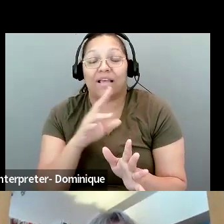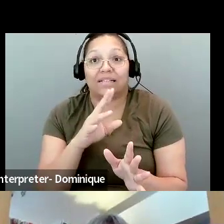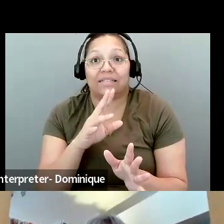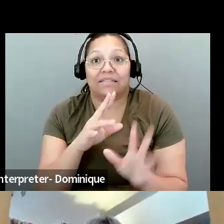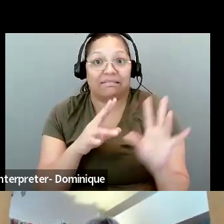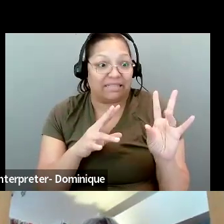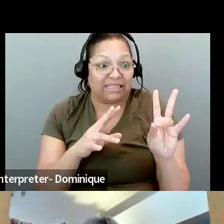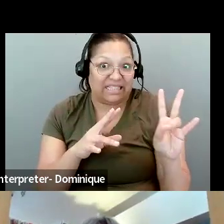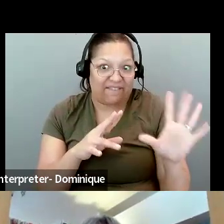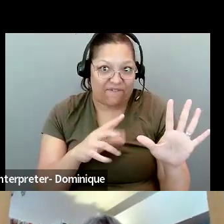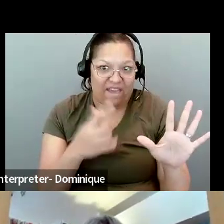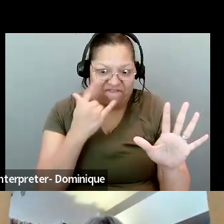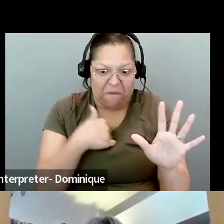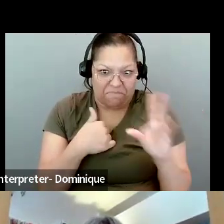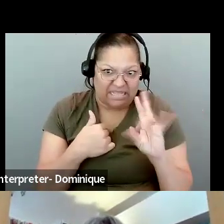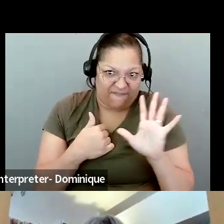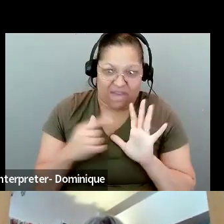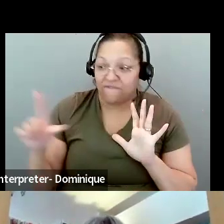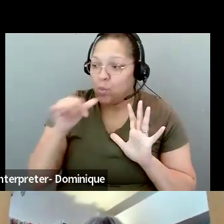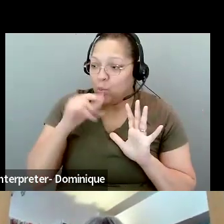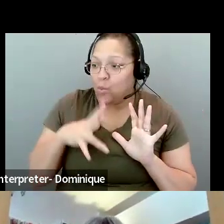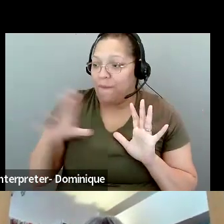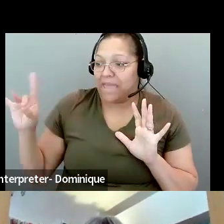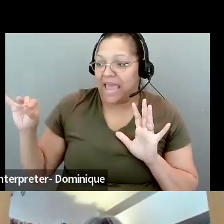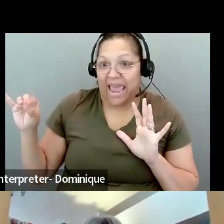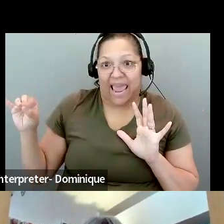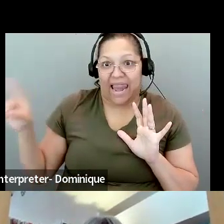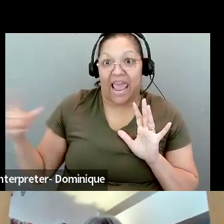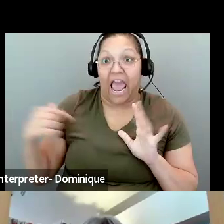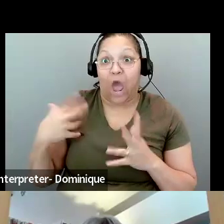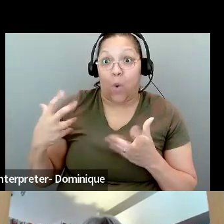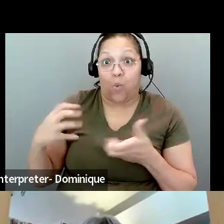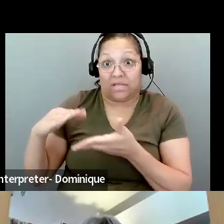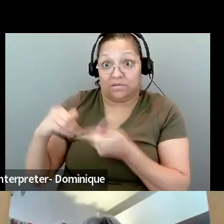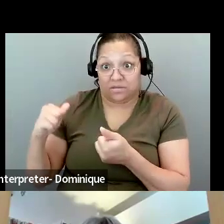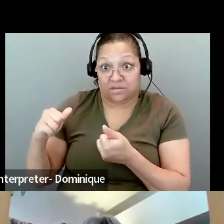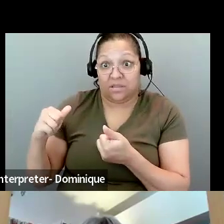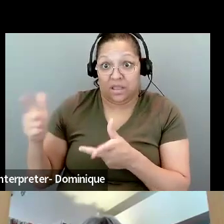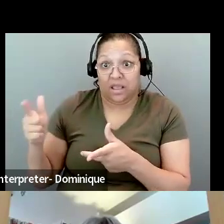to me, and I say I wanted to have sex. I'd have to do a